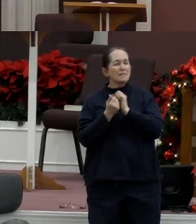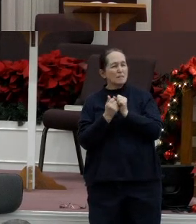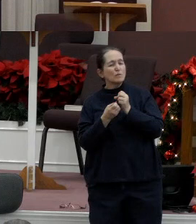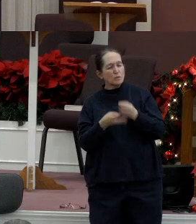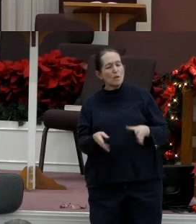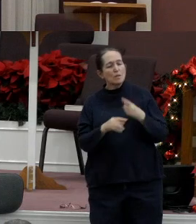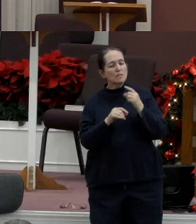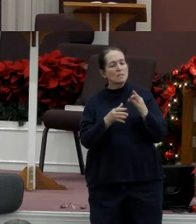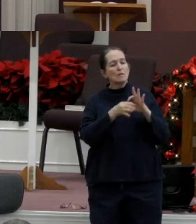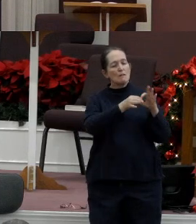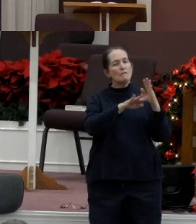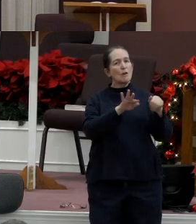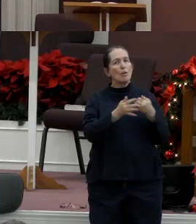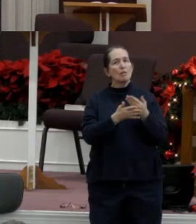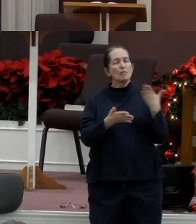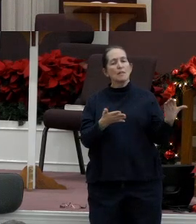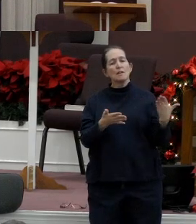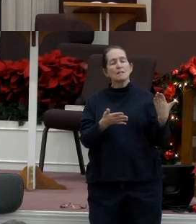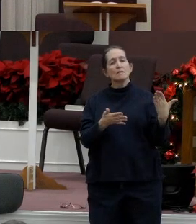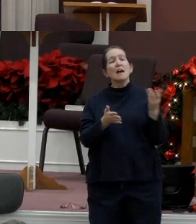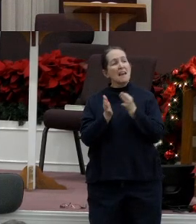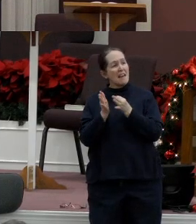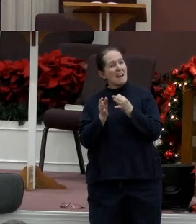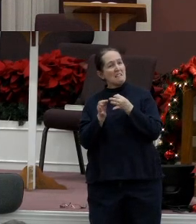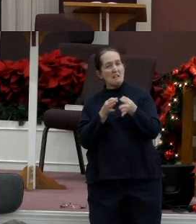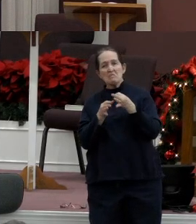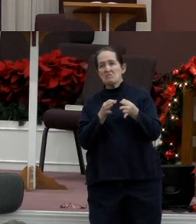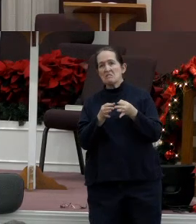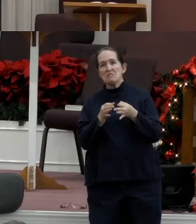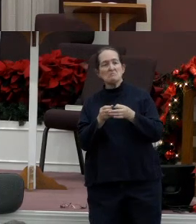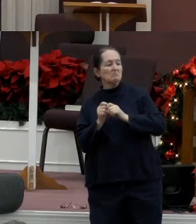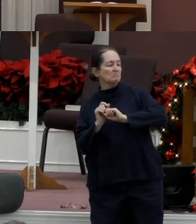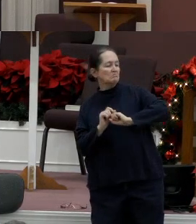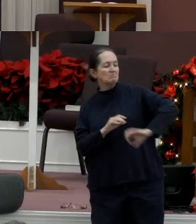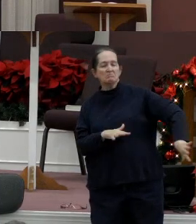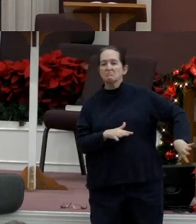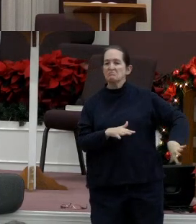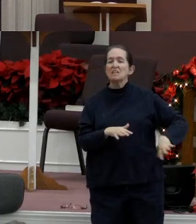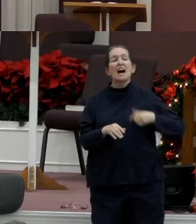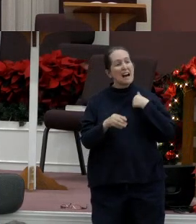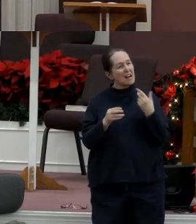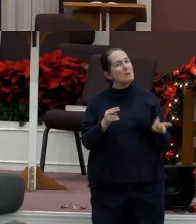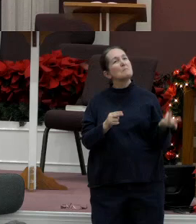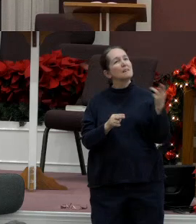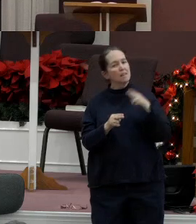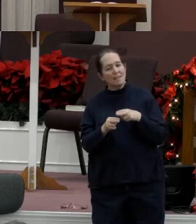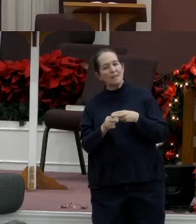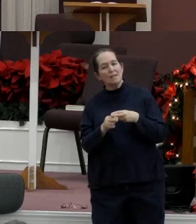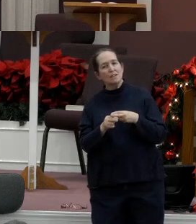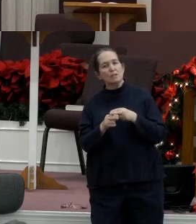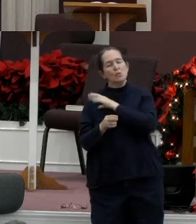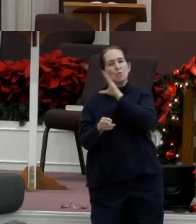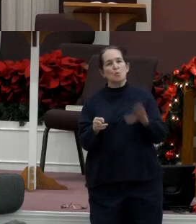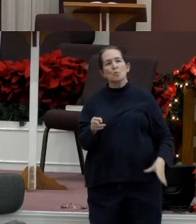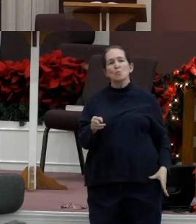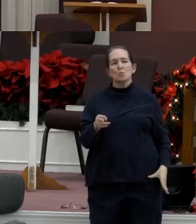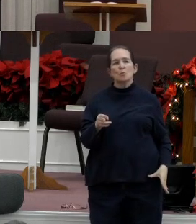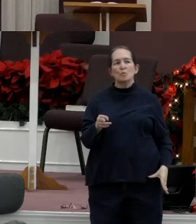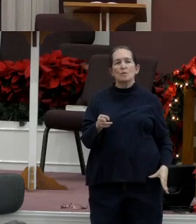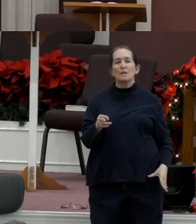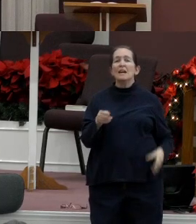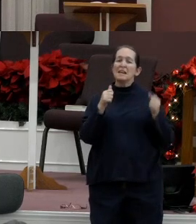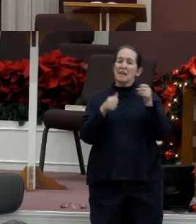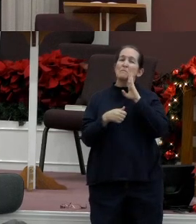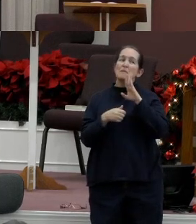of all things and count them as rubbish, so that I may gain Christ and may be found in